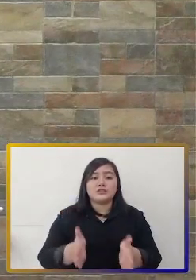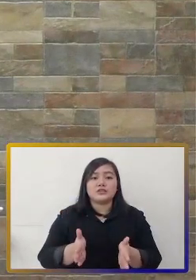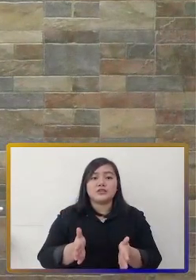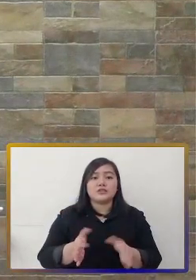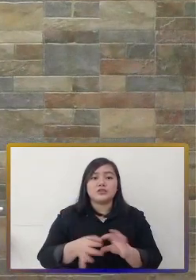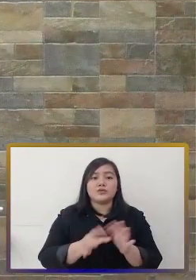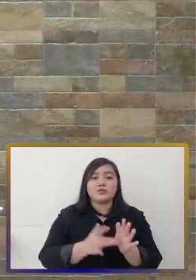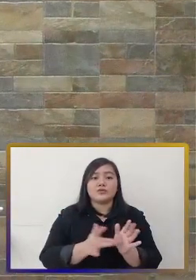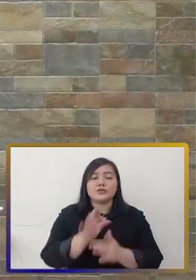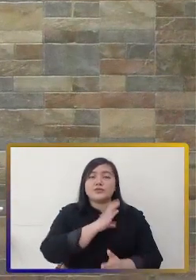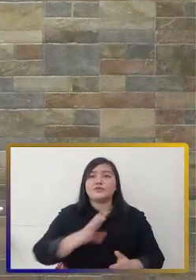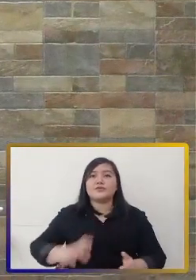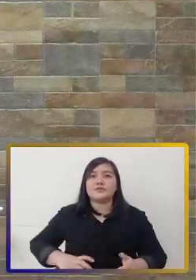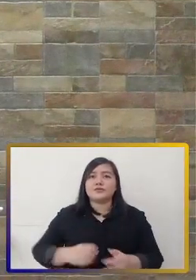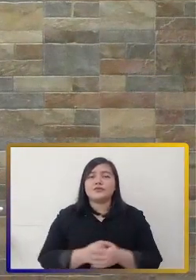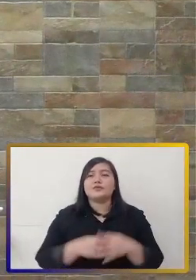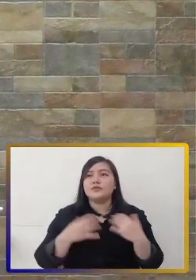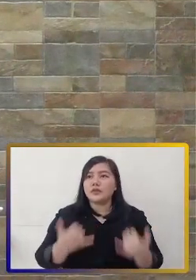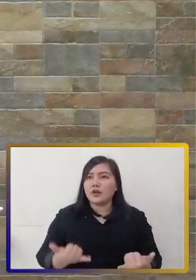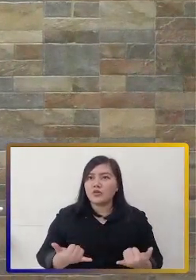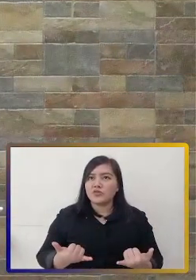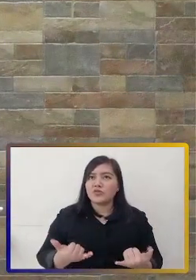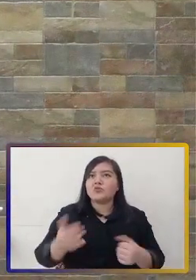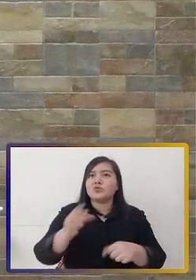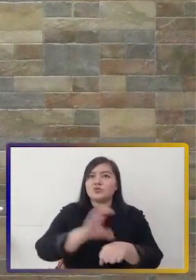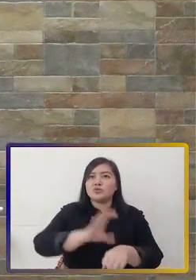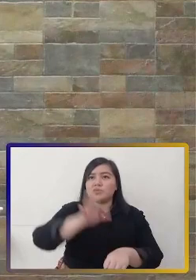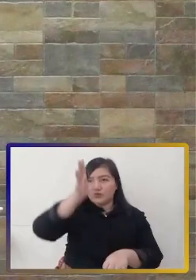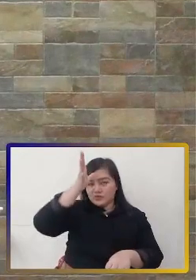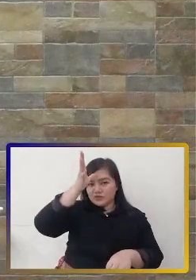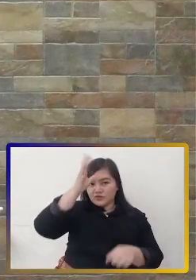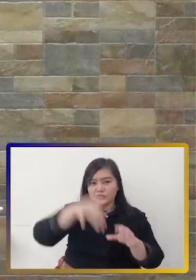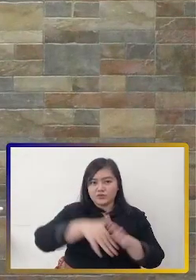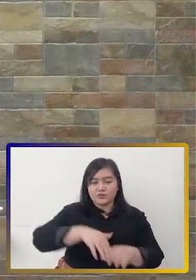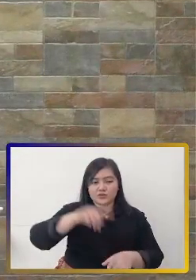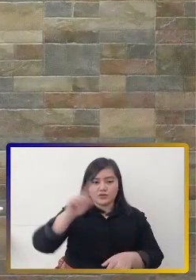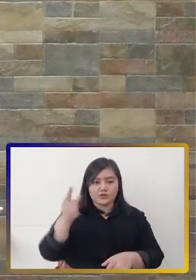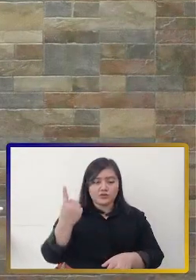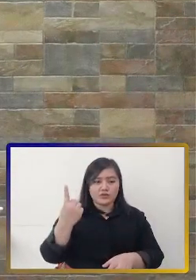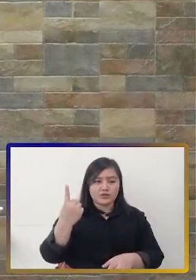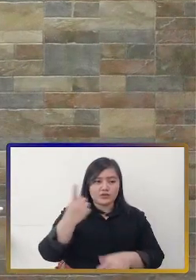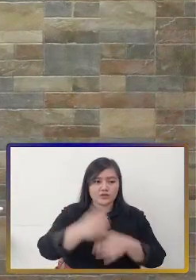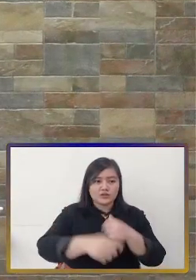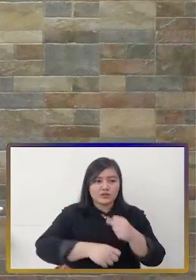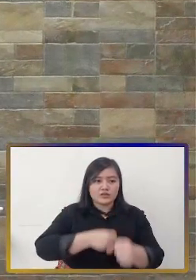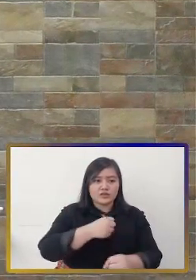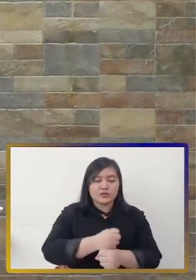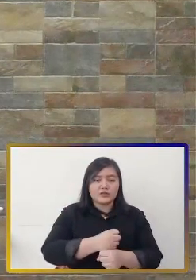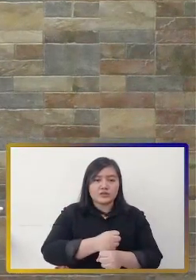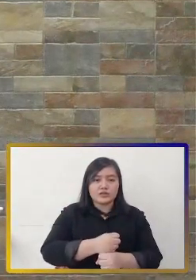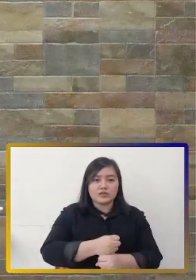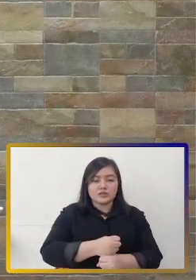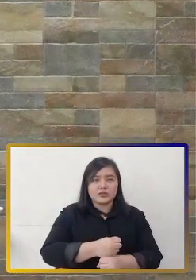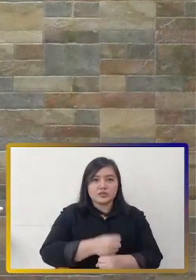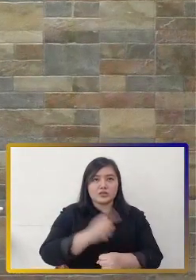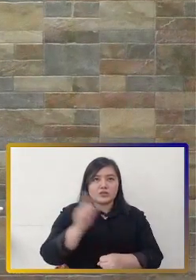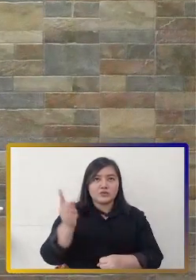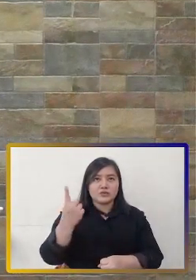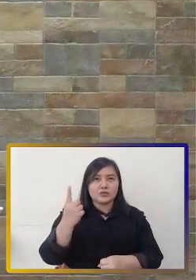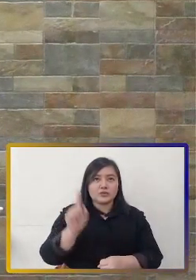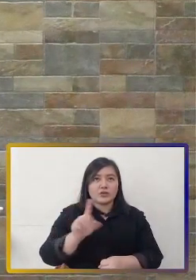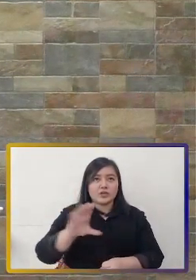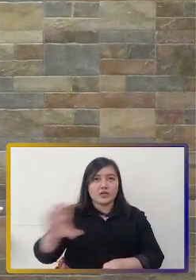nating church fathers during the first century. Okay? Some of the well-known church fathers of the